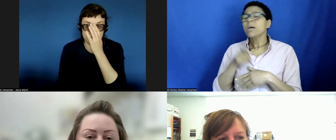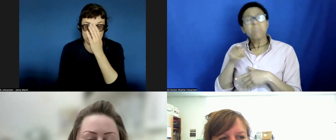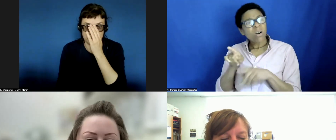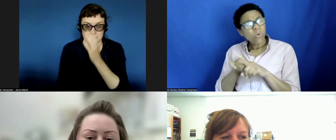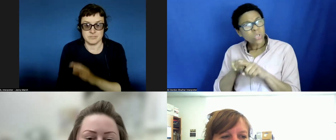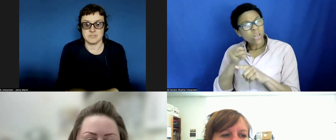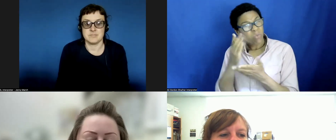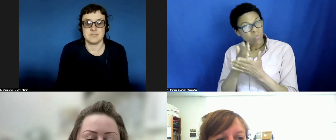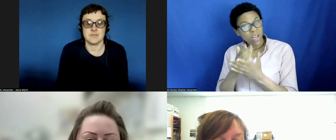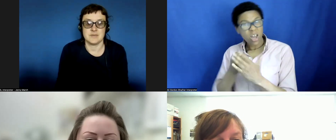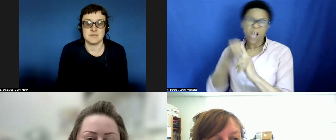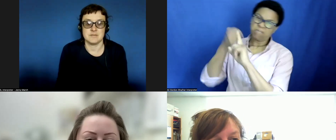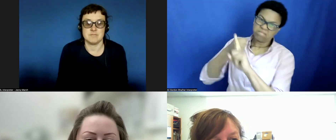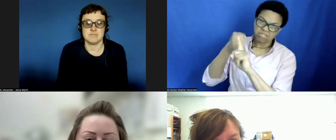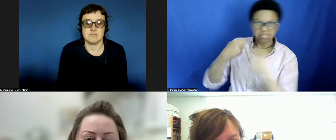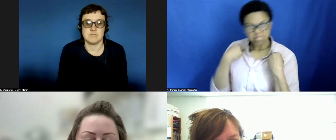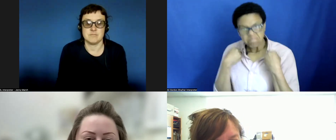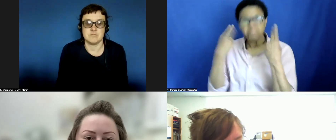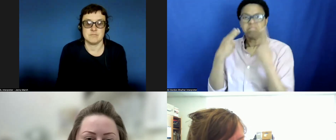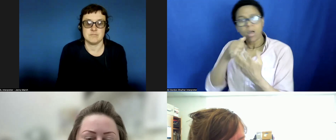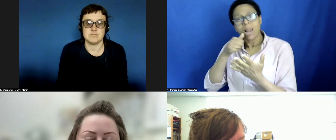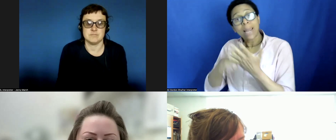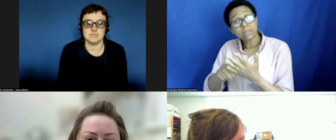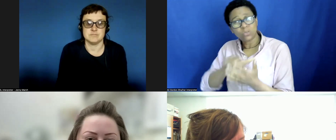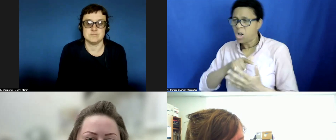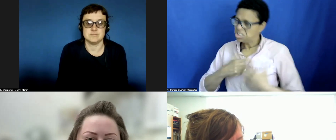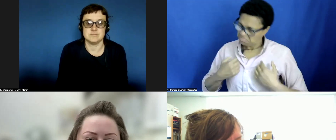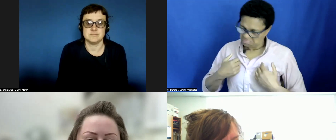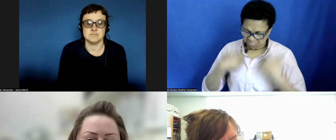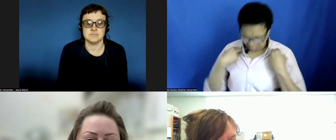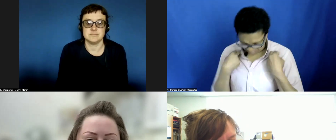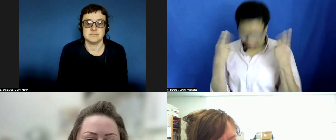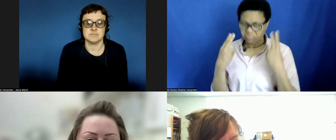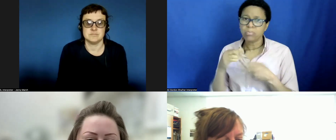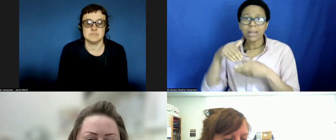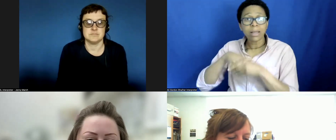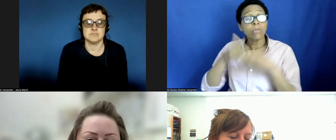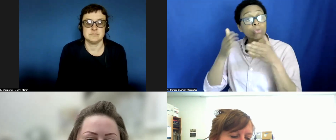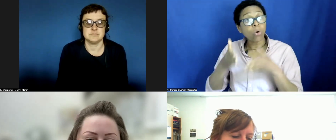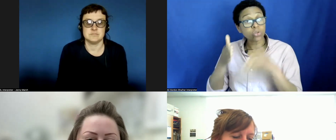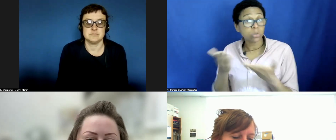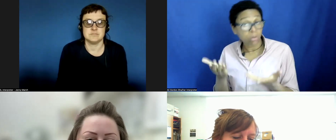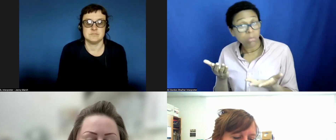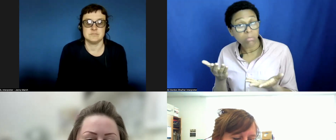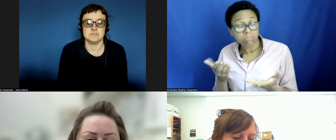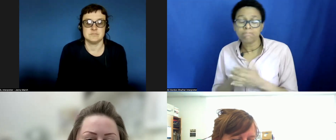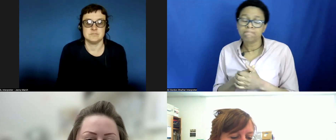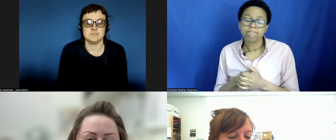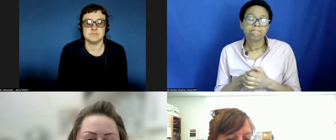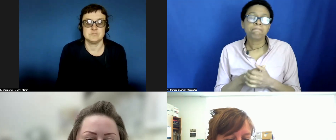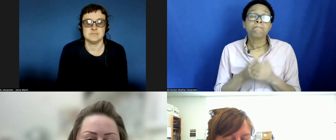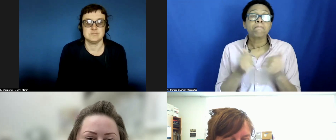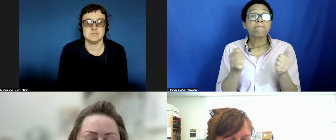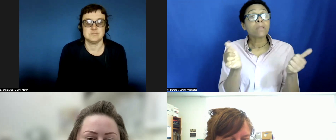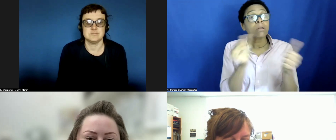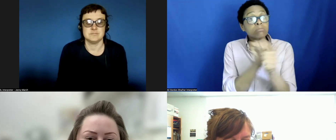way, being within the hospital system. And so the question, of